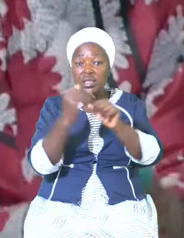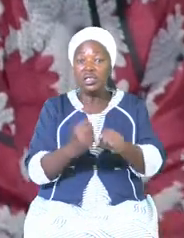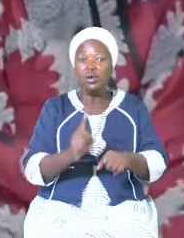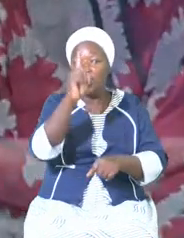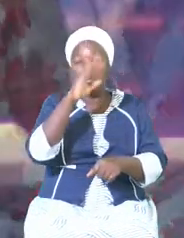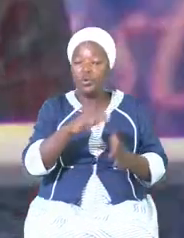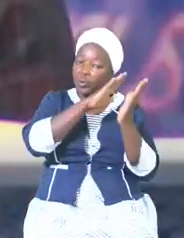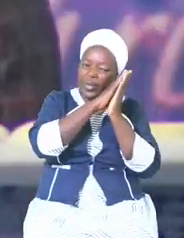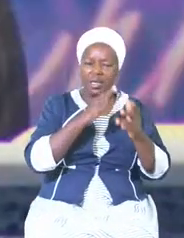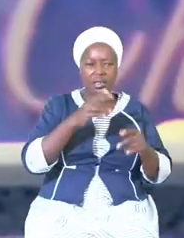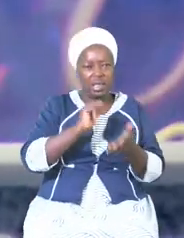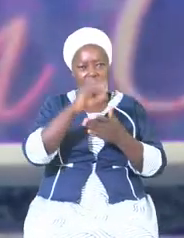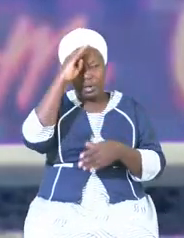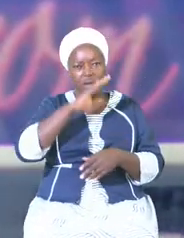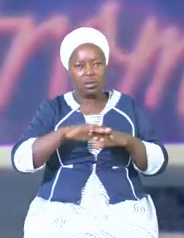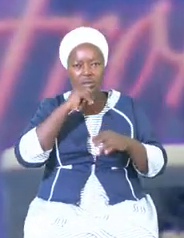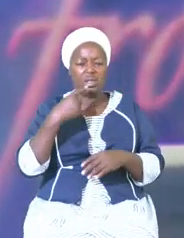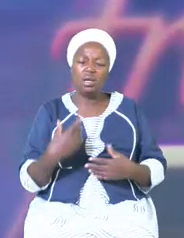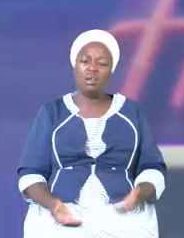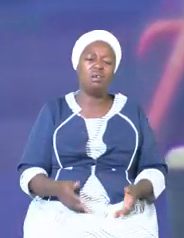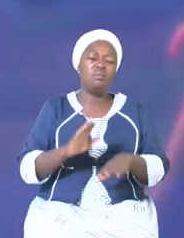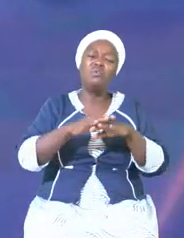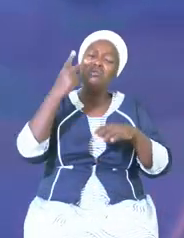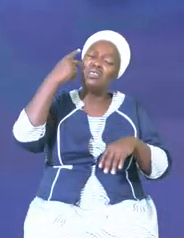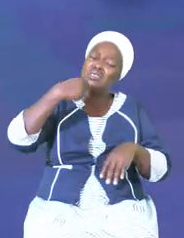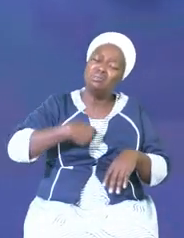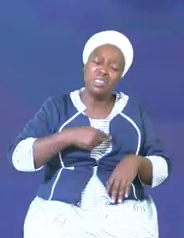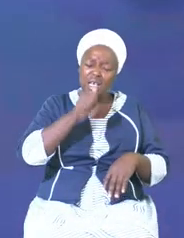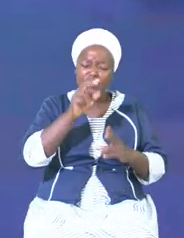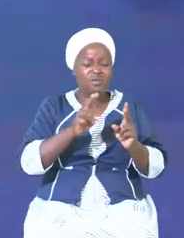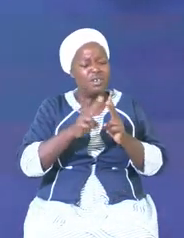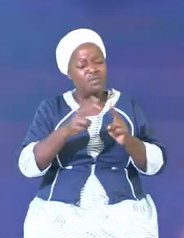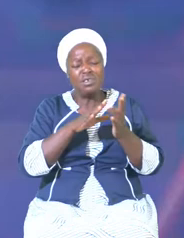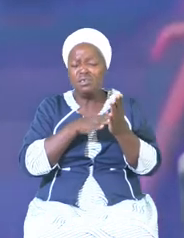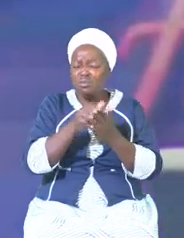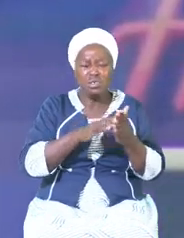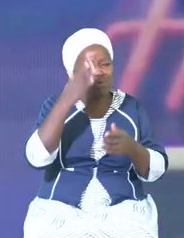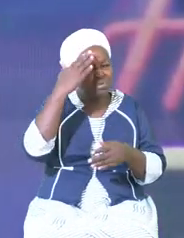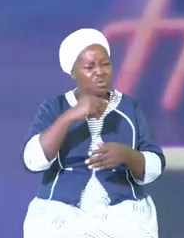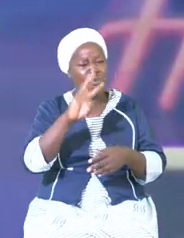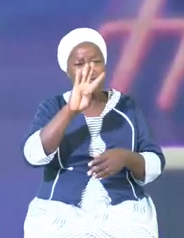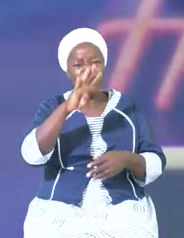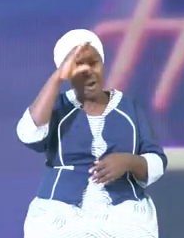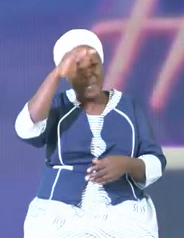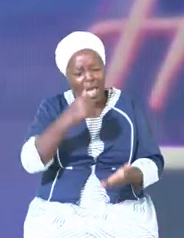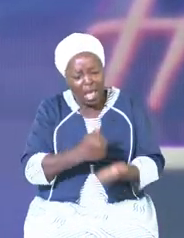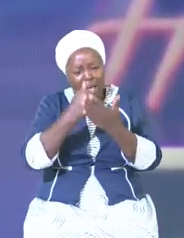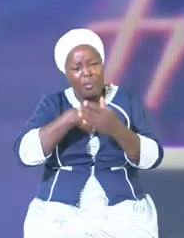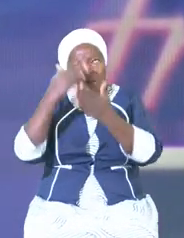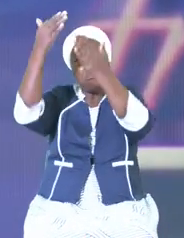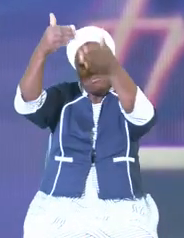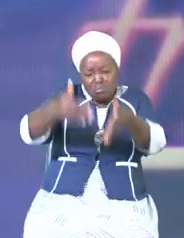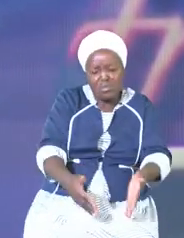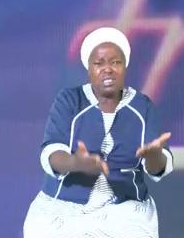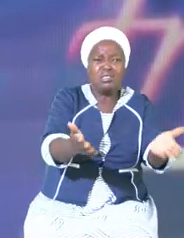say, you see, I'm so weak. I was carried here by four men. I cannot. Whatever Christ says you can